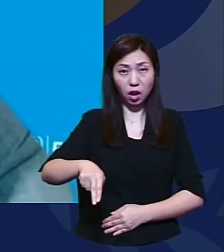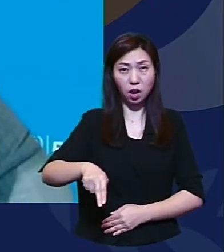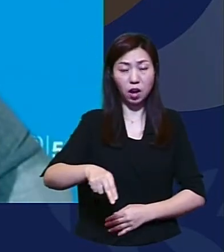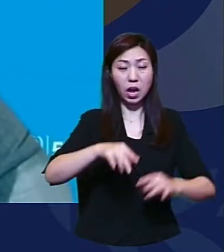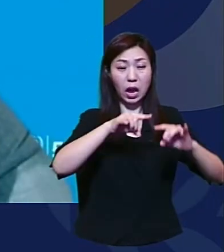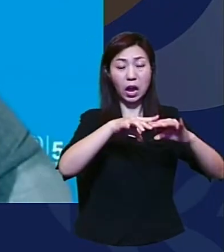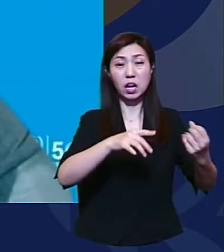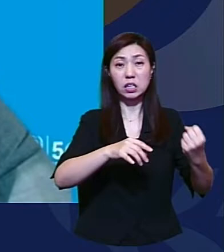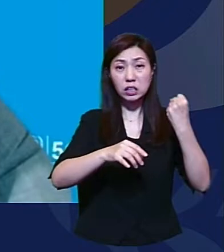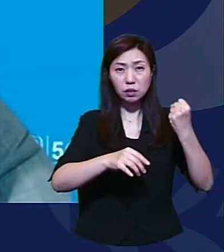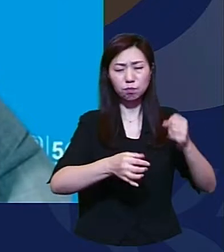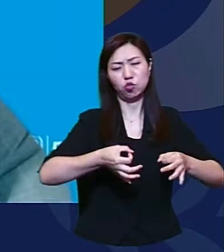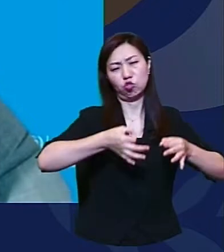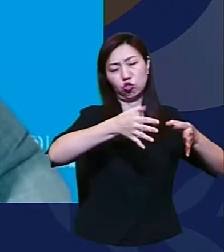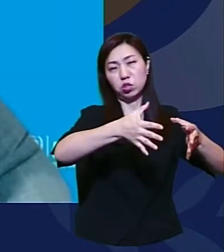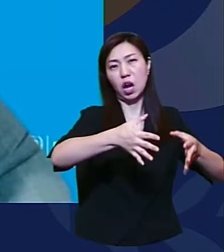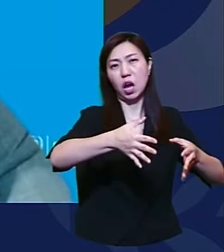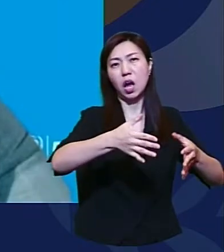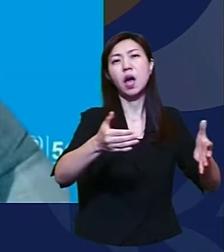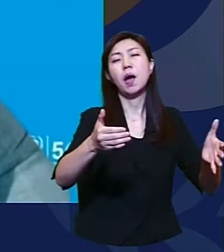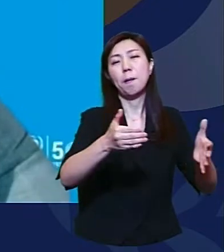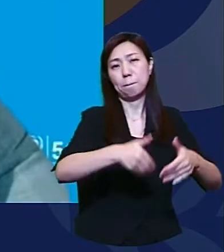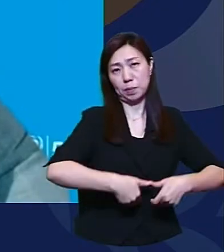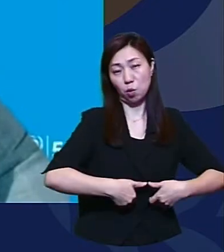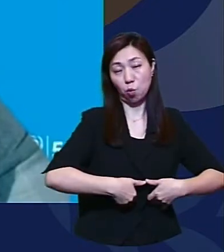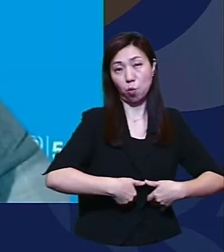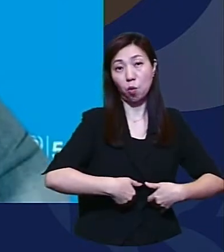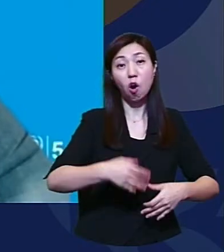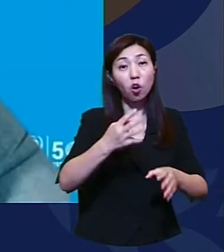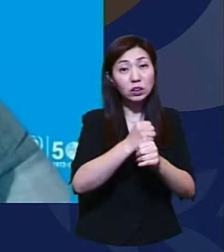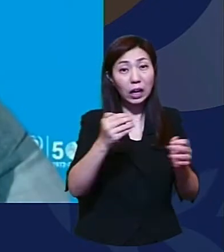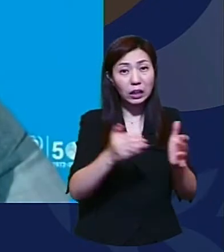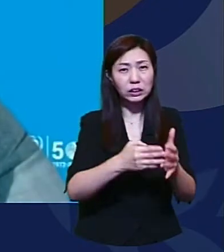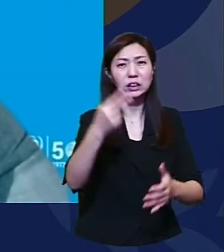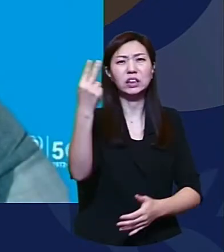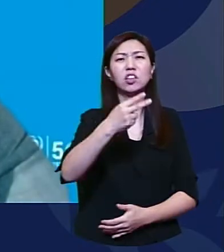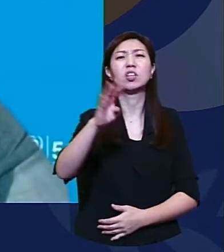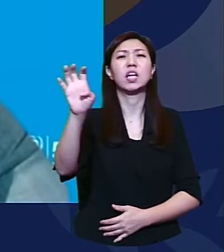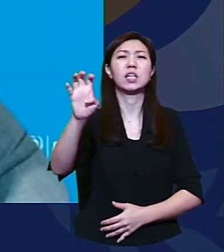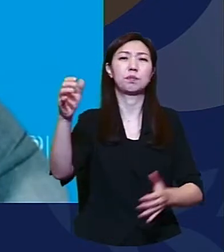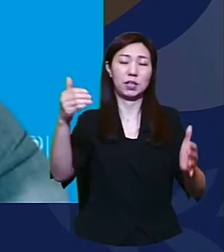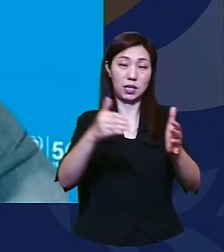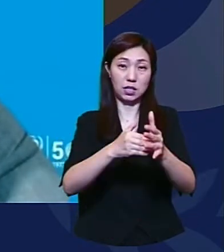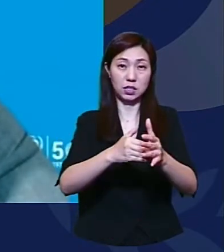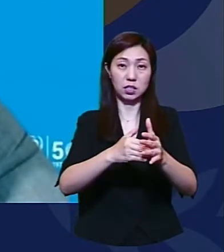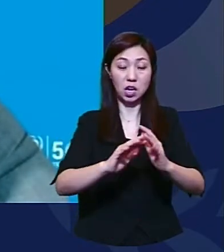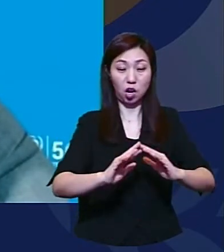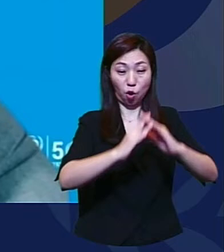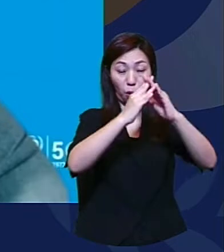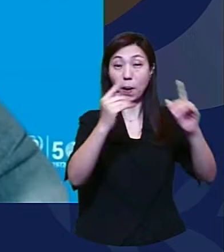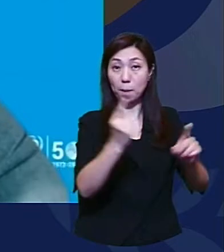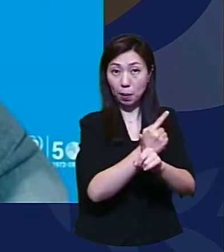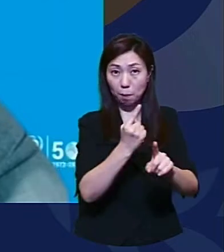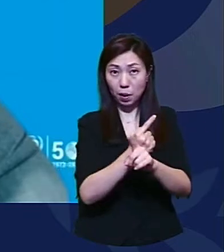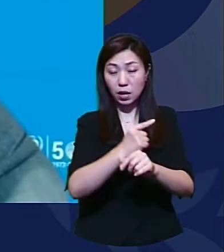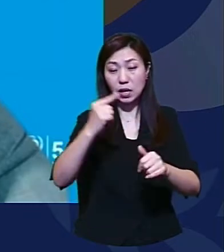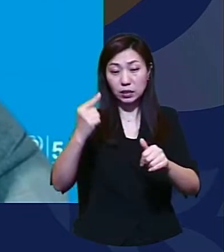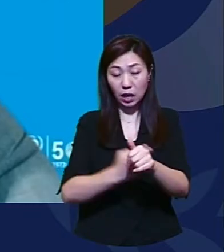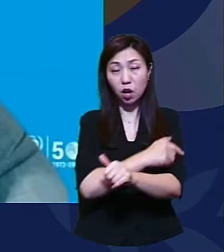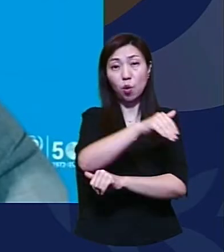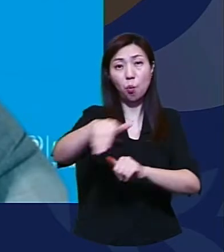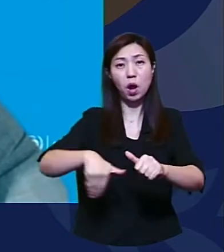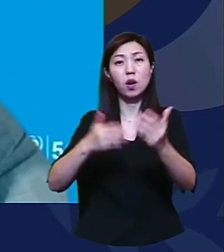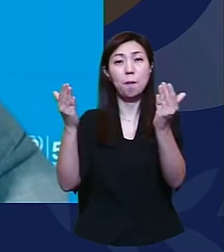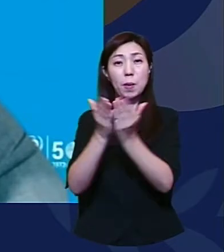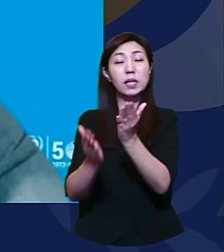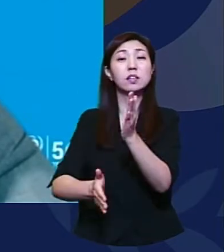directing that money towards energy efficiency, building retrofits, smart grids, and renewable energy